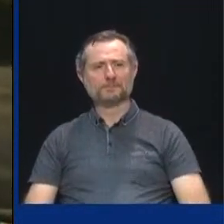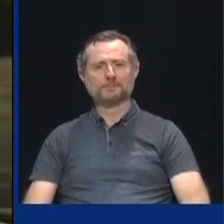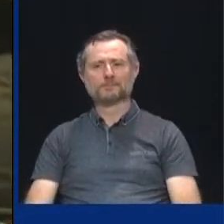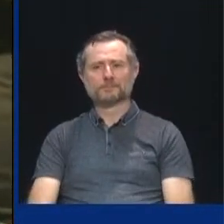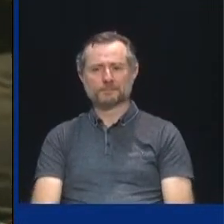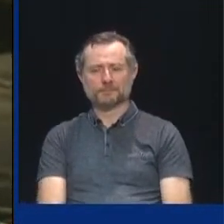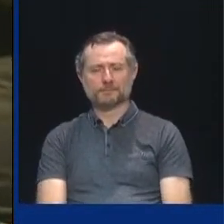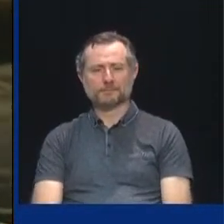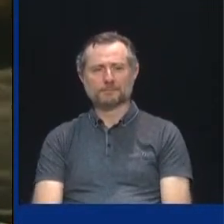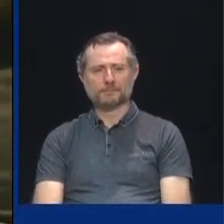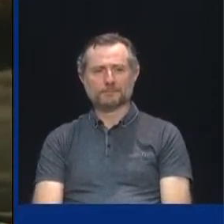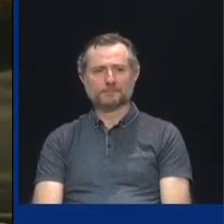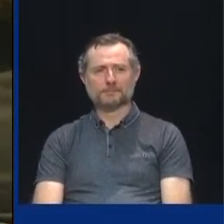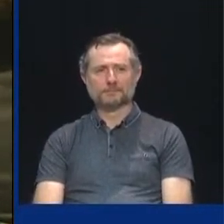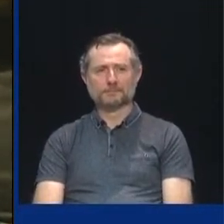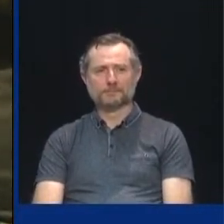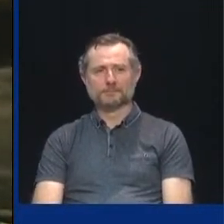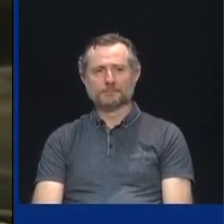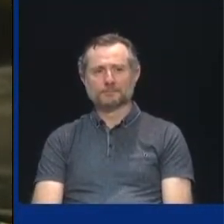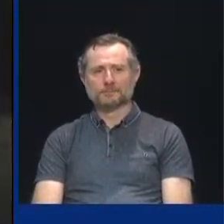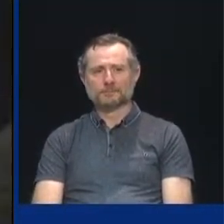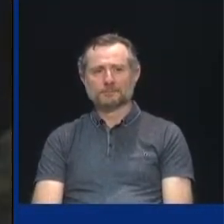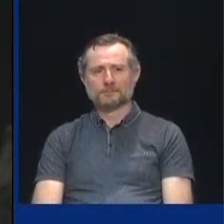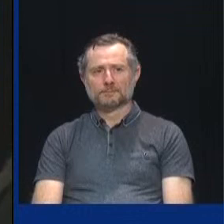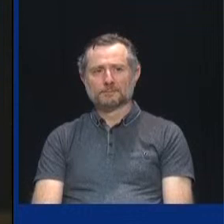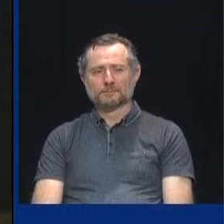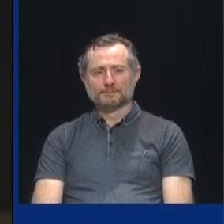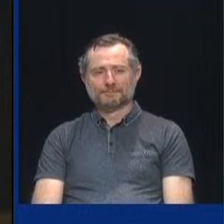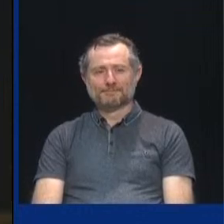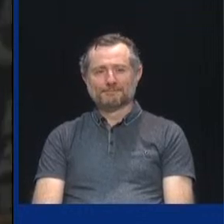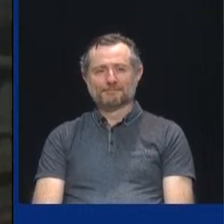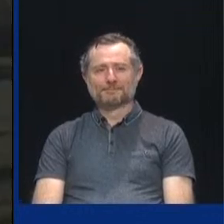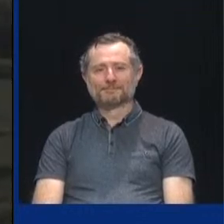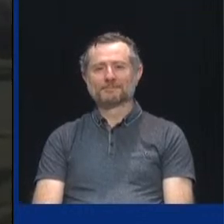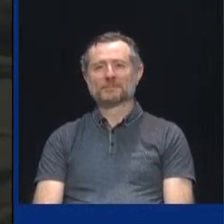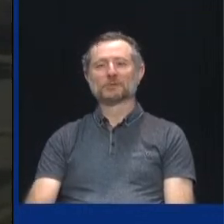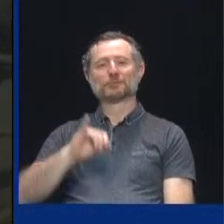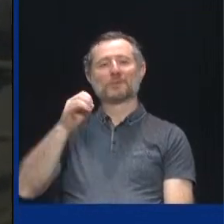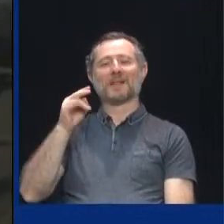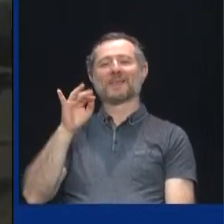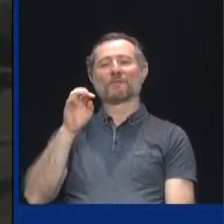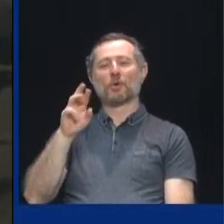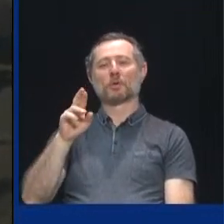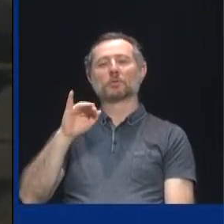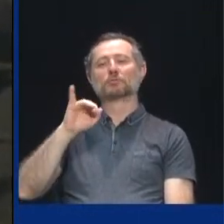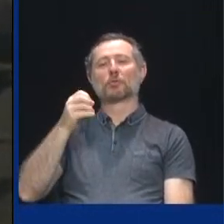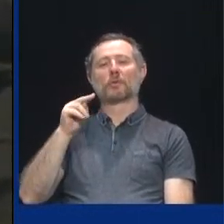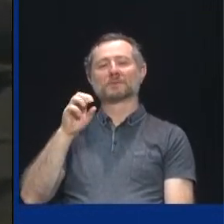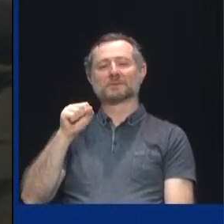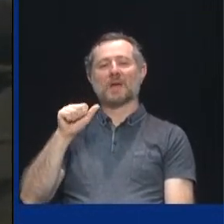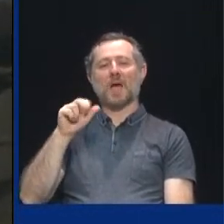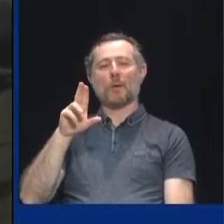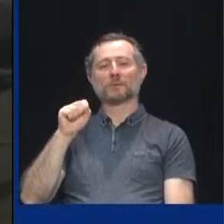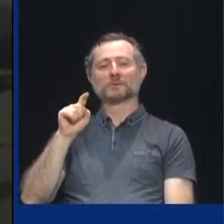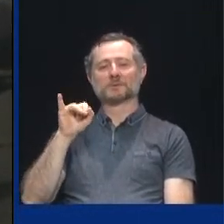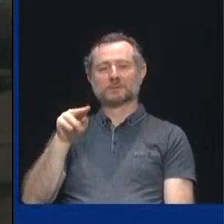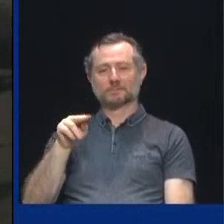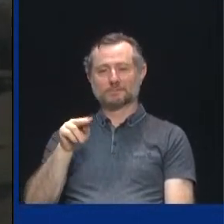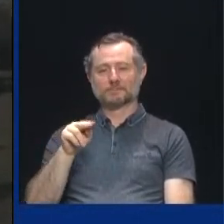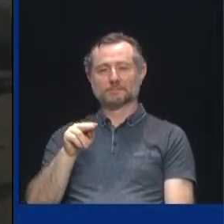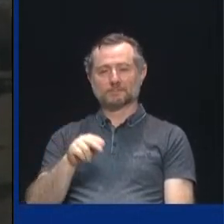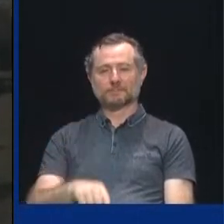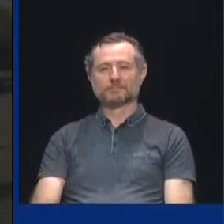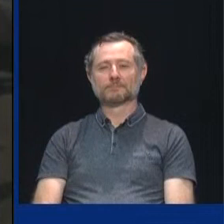You go first. I'm going to turn it over to a person who I